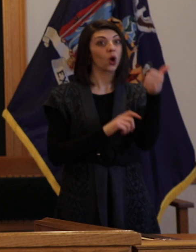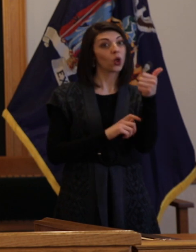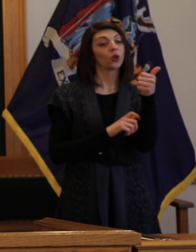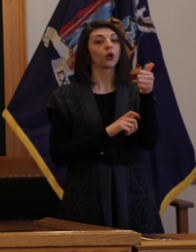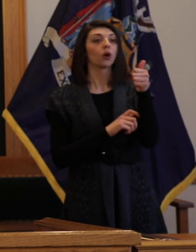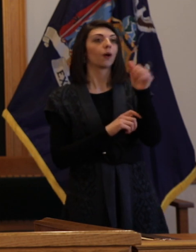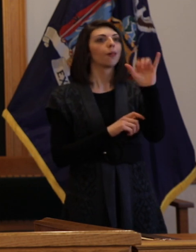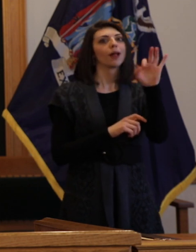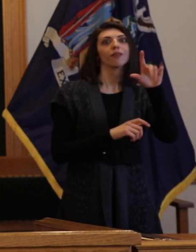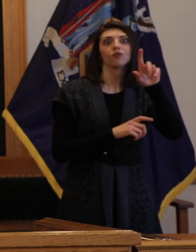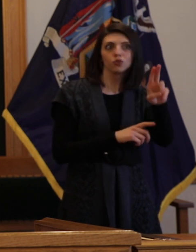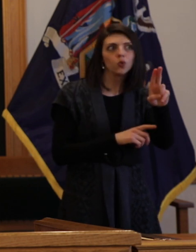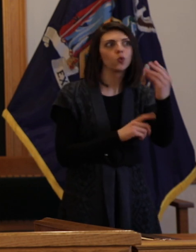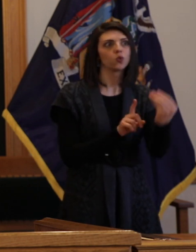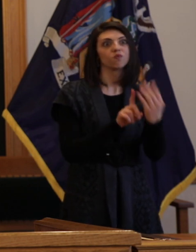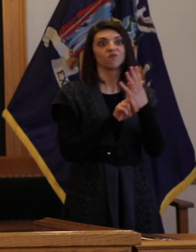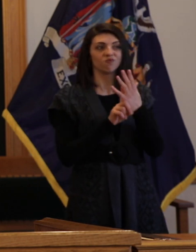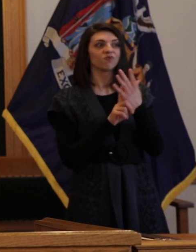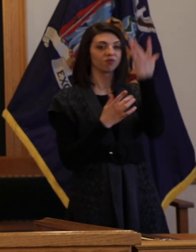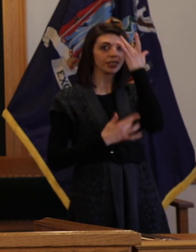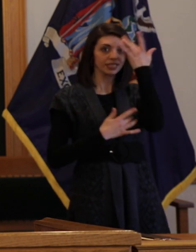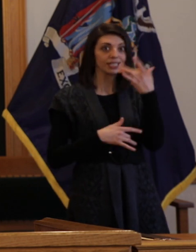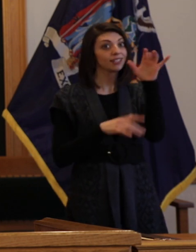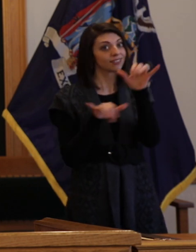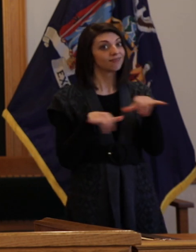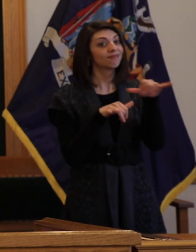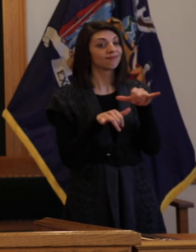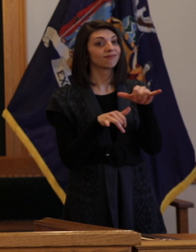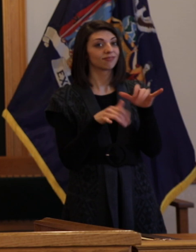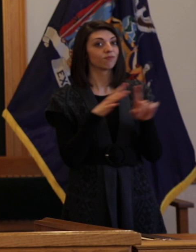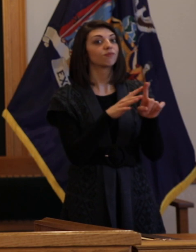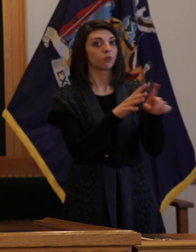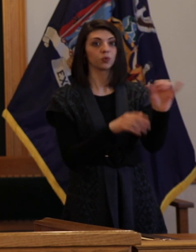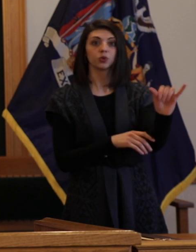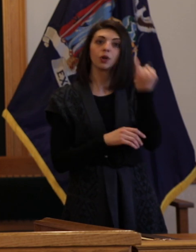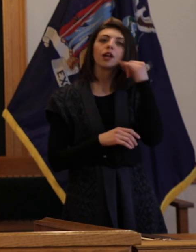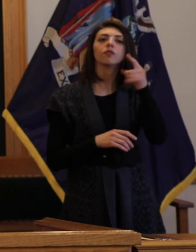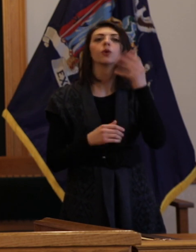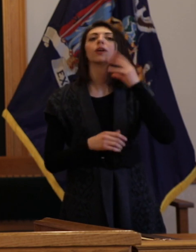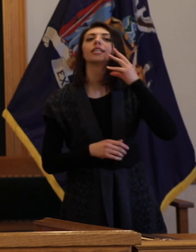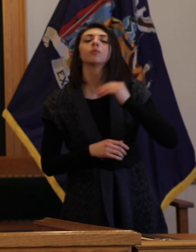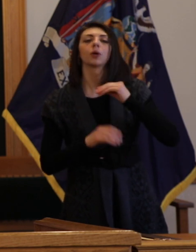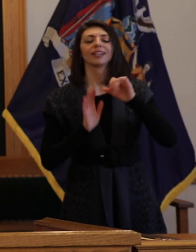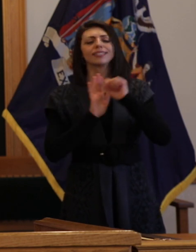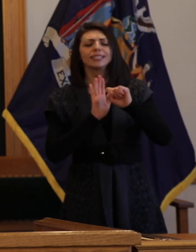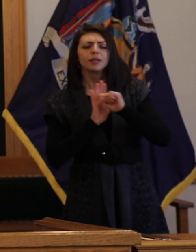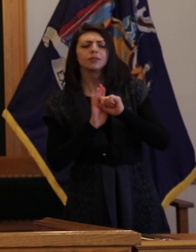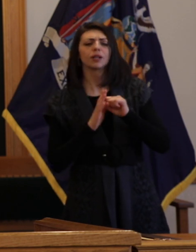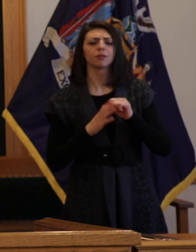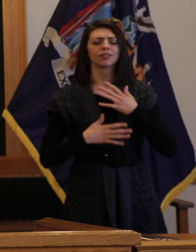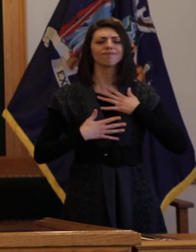illnesses are more common at this point still. If you are sick with respiratory symptoms that are mild, it is safe and